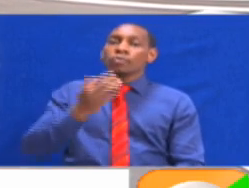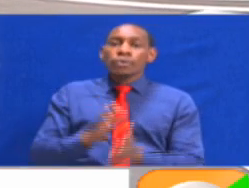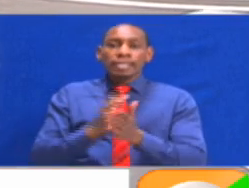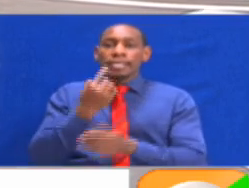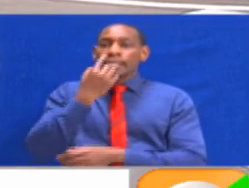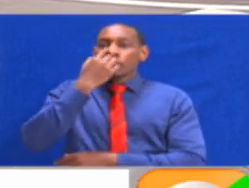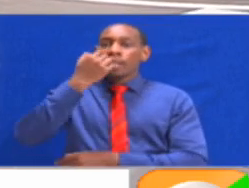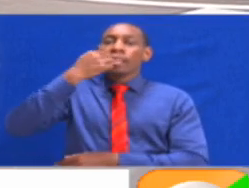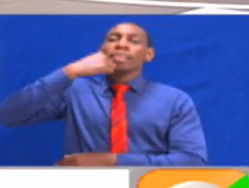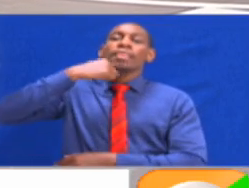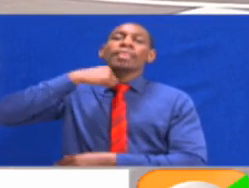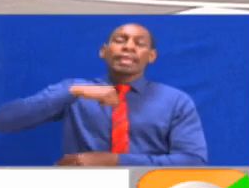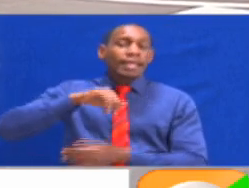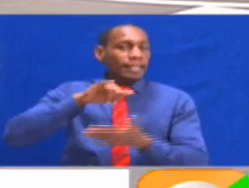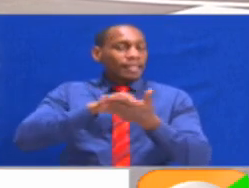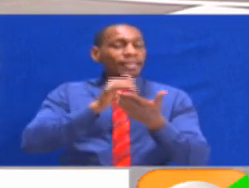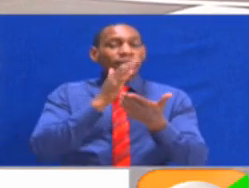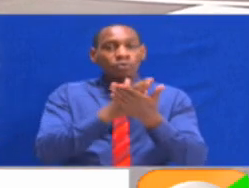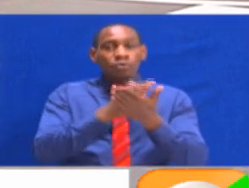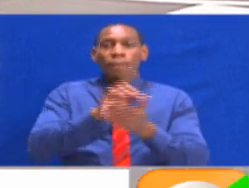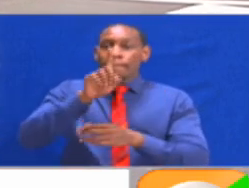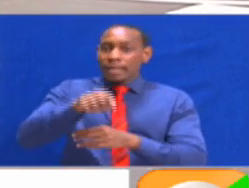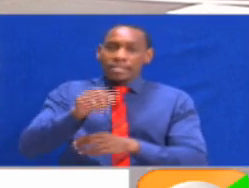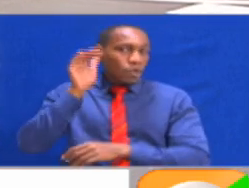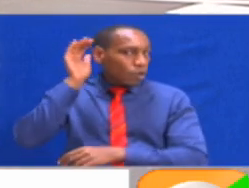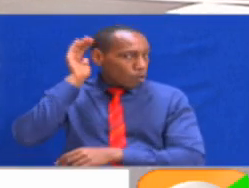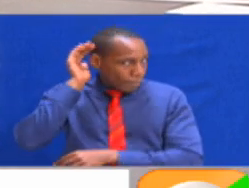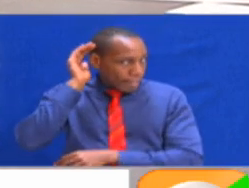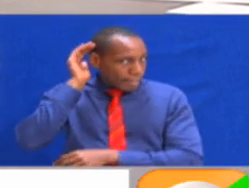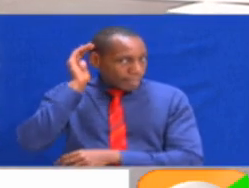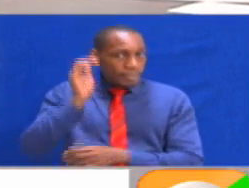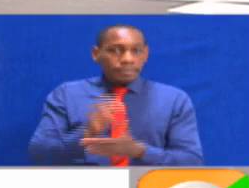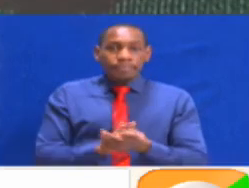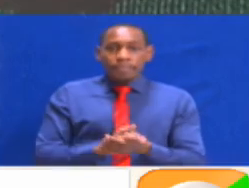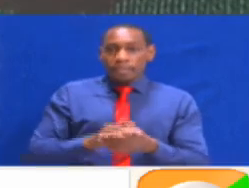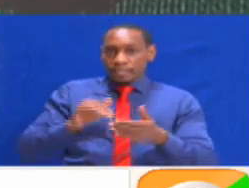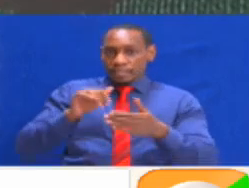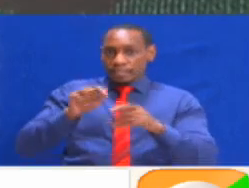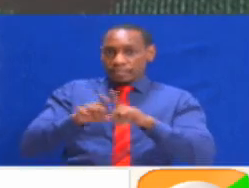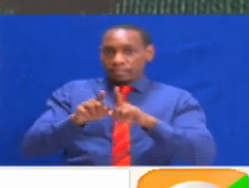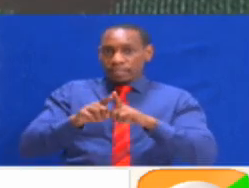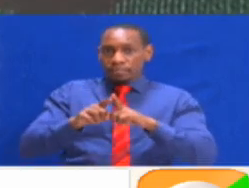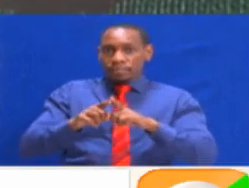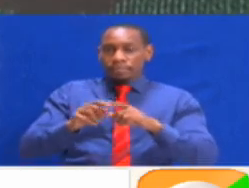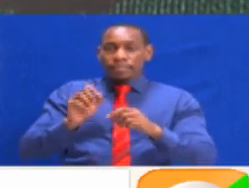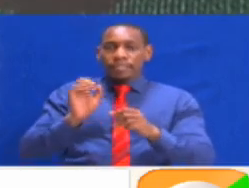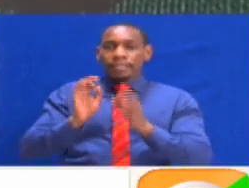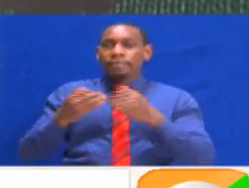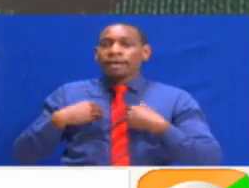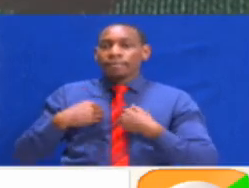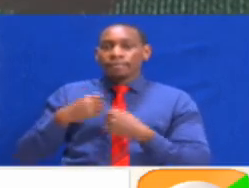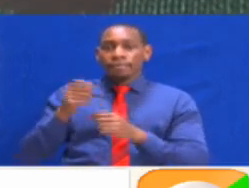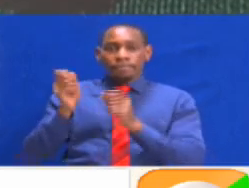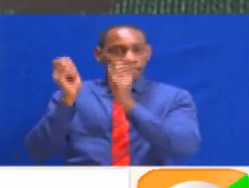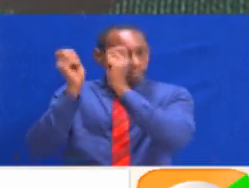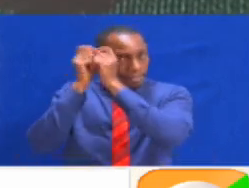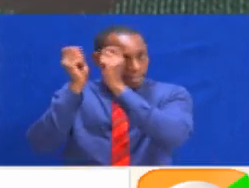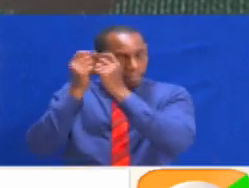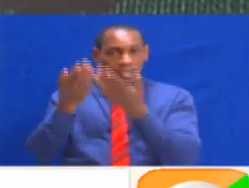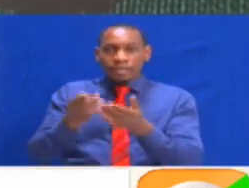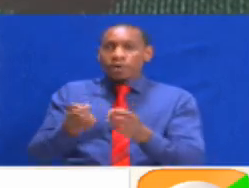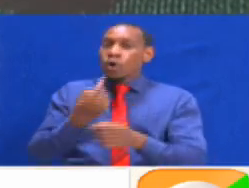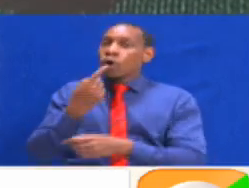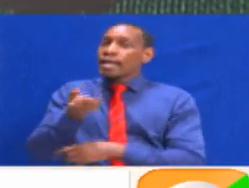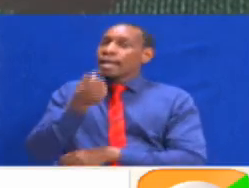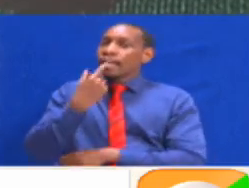it's that's what you need to do. That's what people do. When you go with a headache, they tell you enda meza tembe